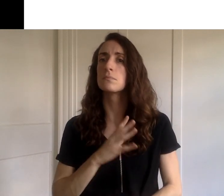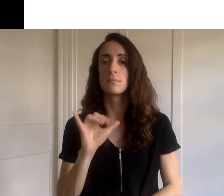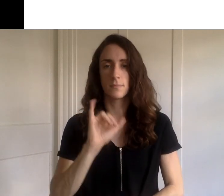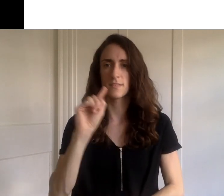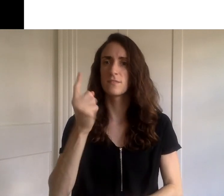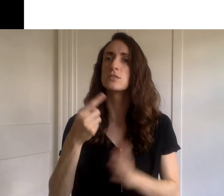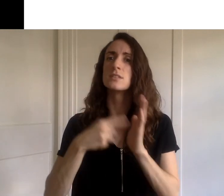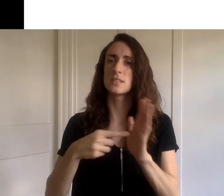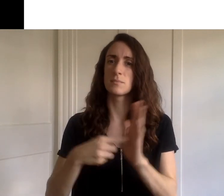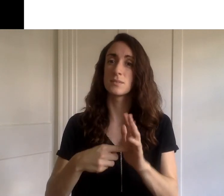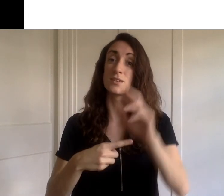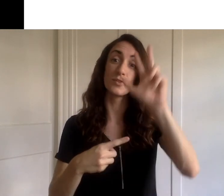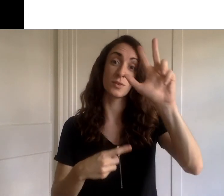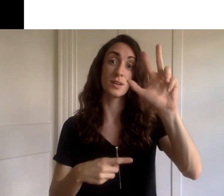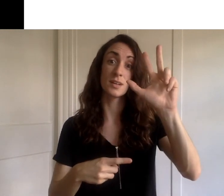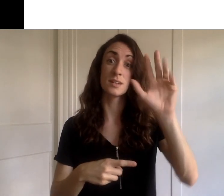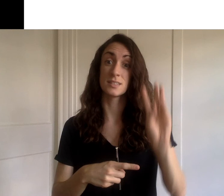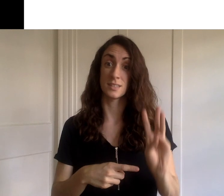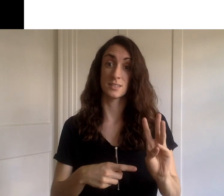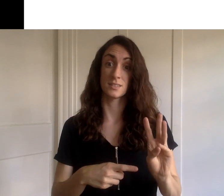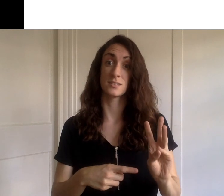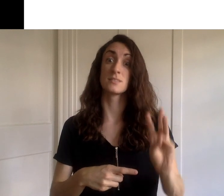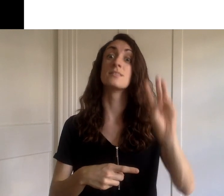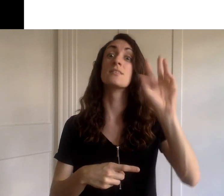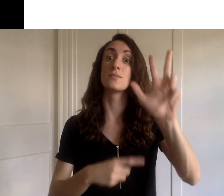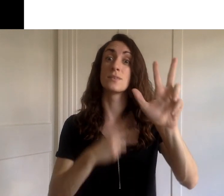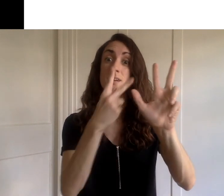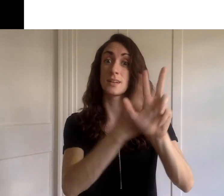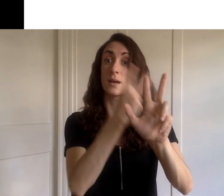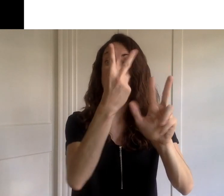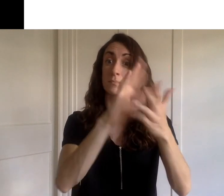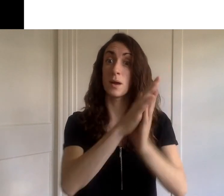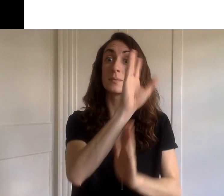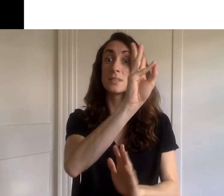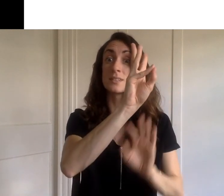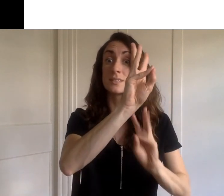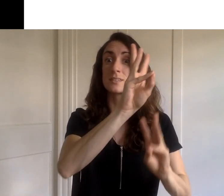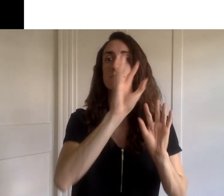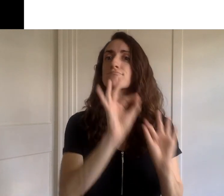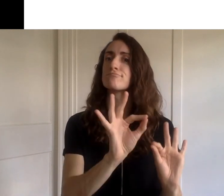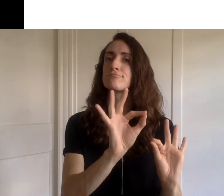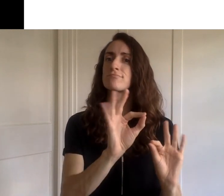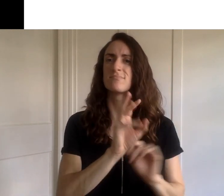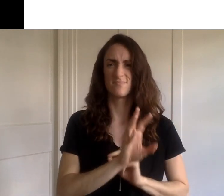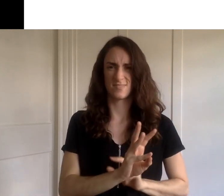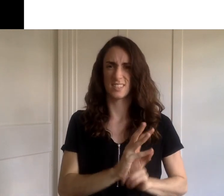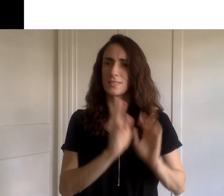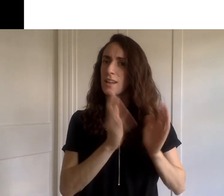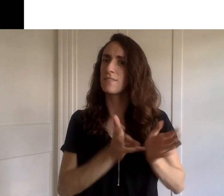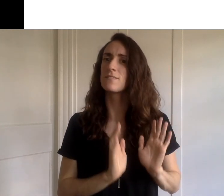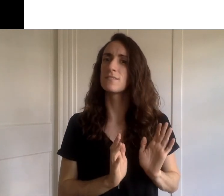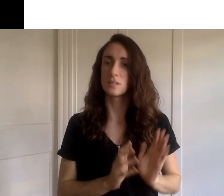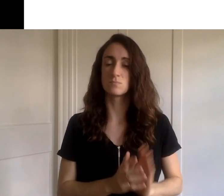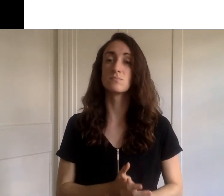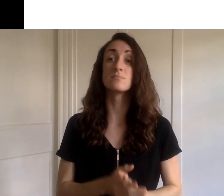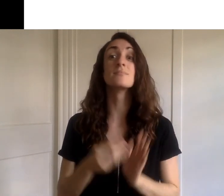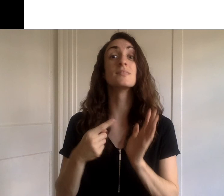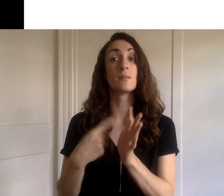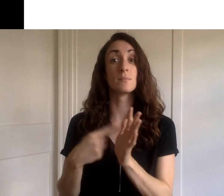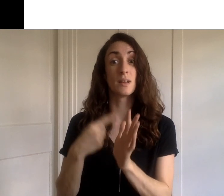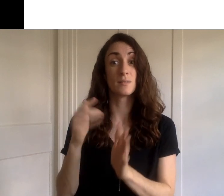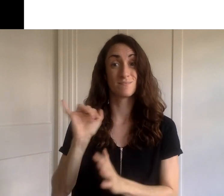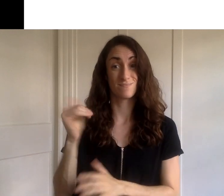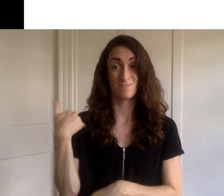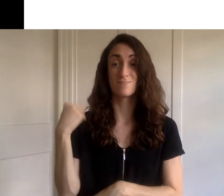equations to make those coefficients the same number or opposite numbers. So if we have 3 and 6, we can multiply 3 times 2 and we'll